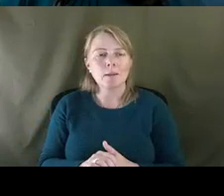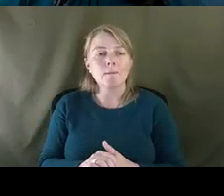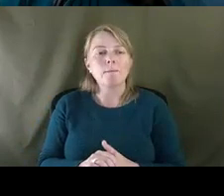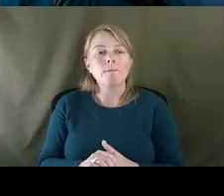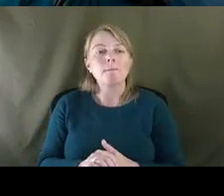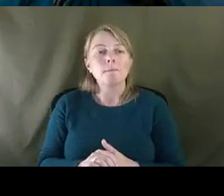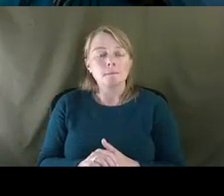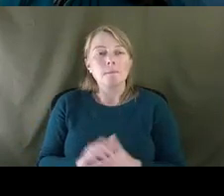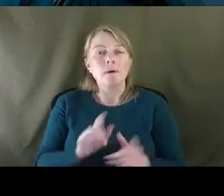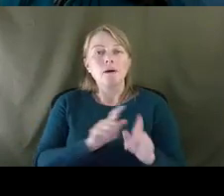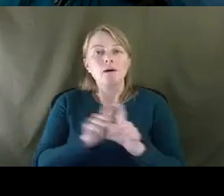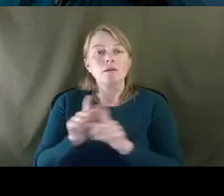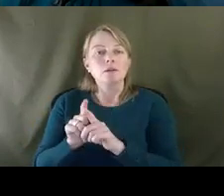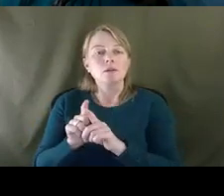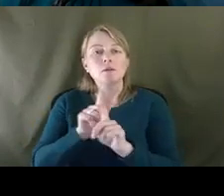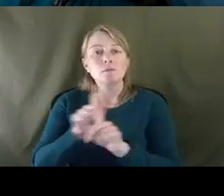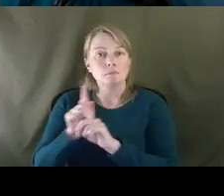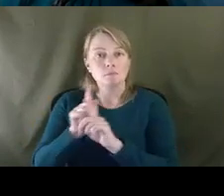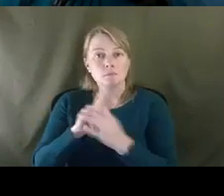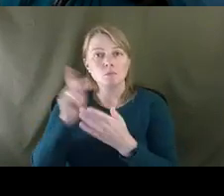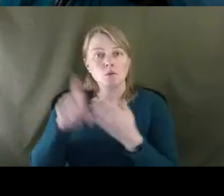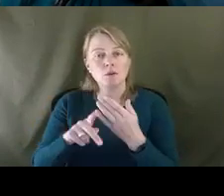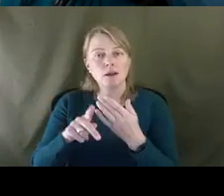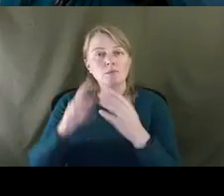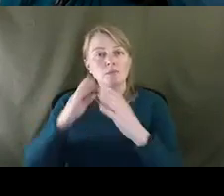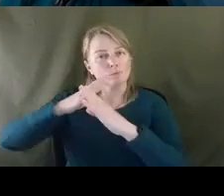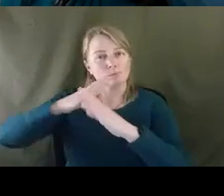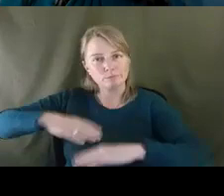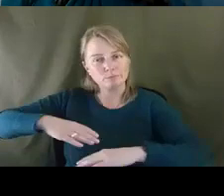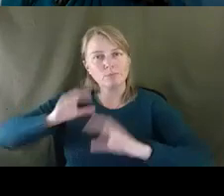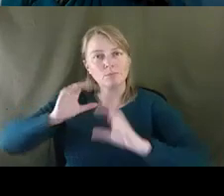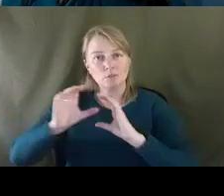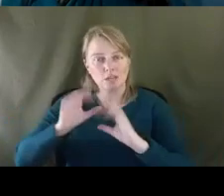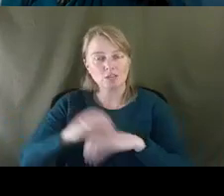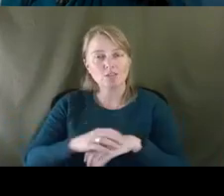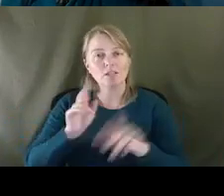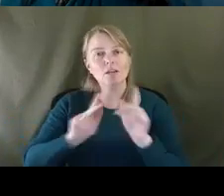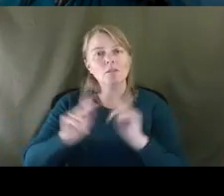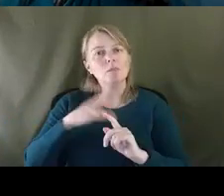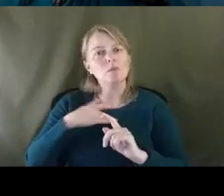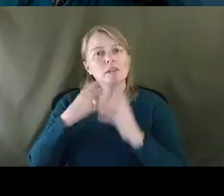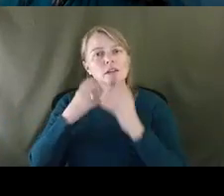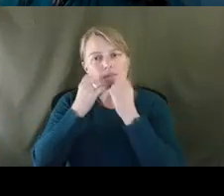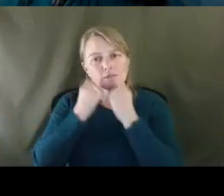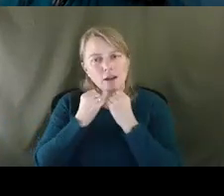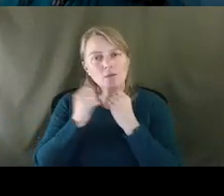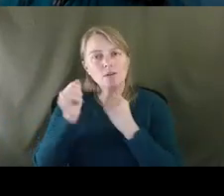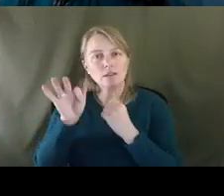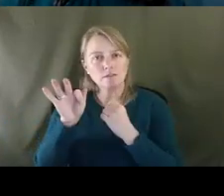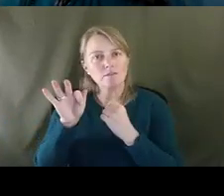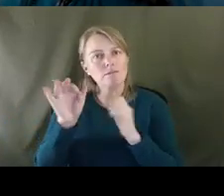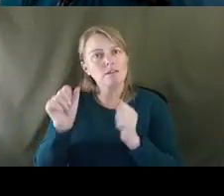Secondly, mentorship programs break down barriers in communication. People feel more valued when they have a